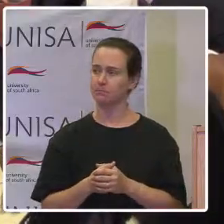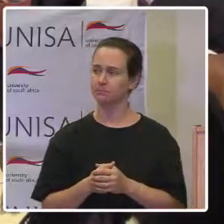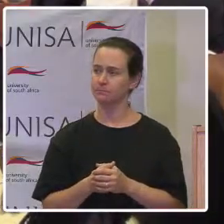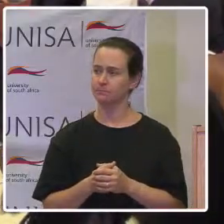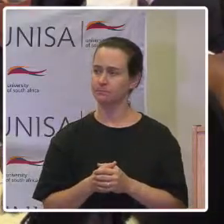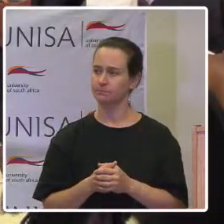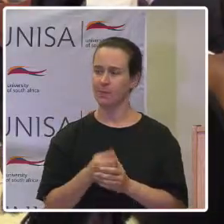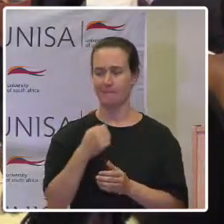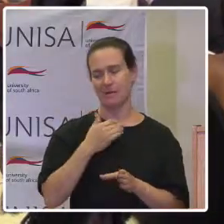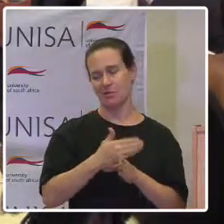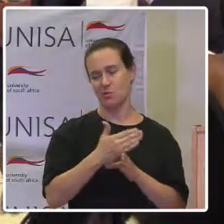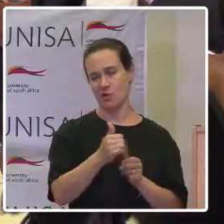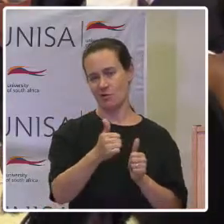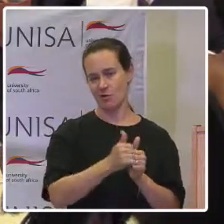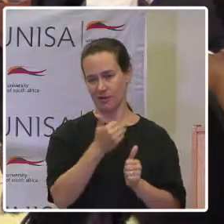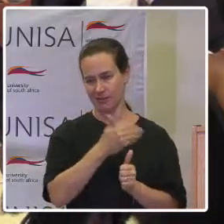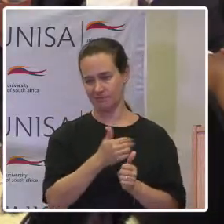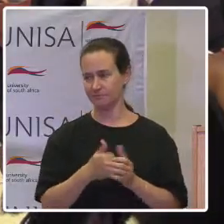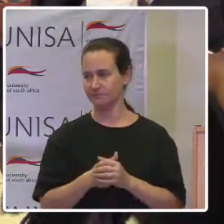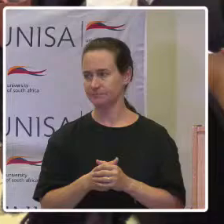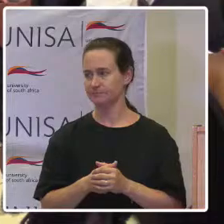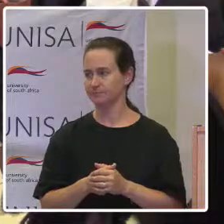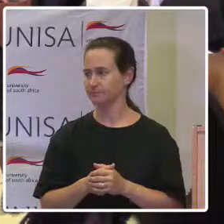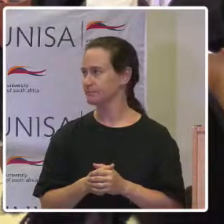My colleague,